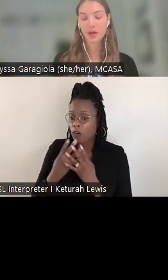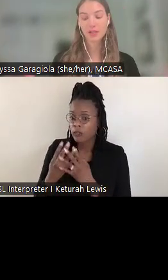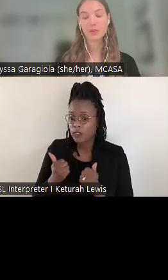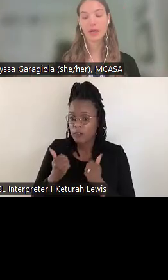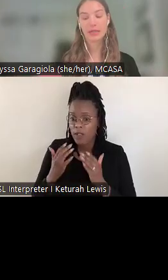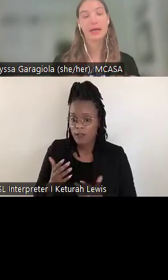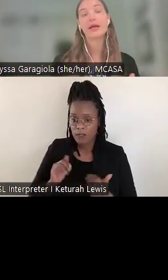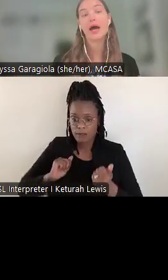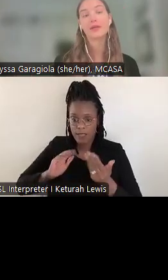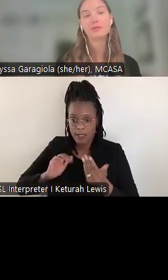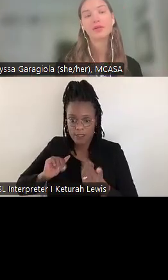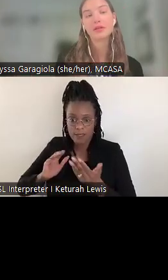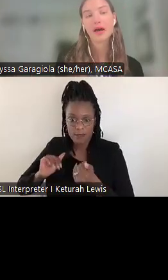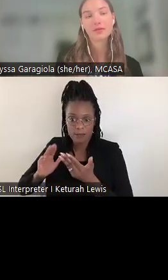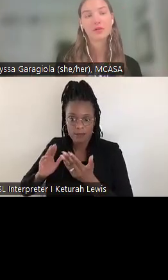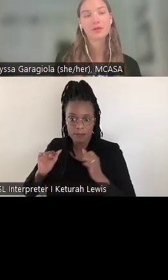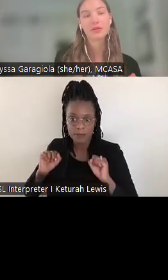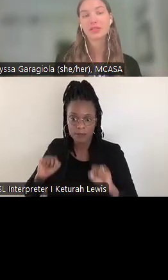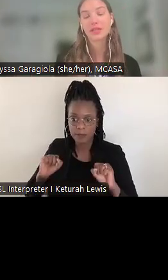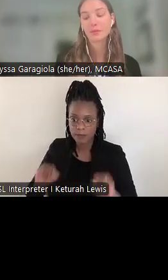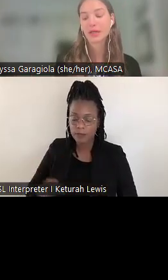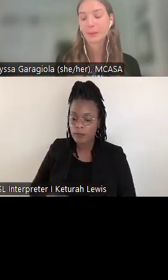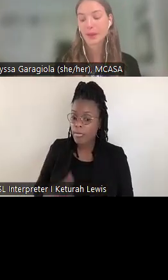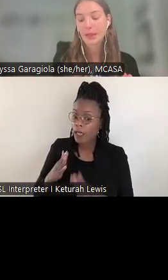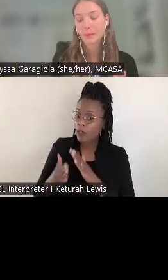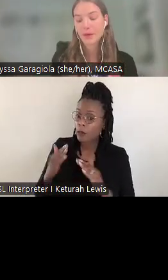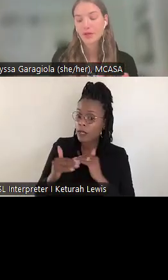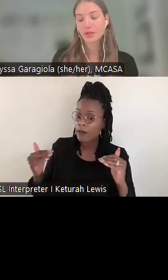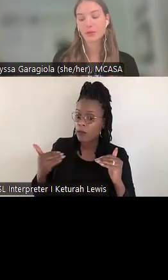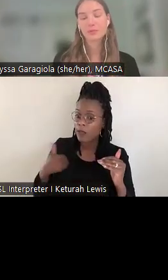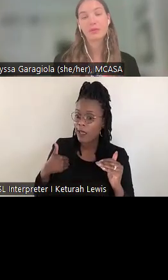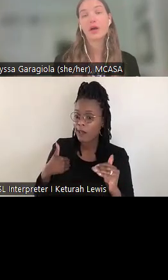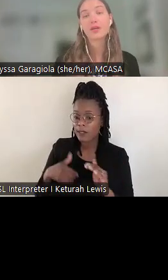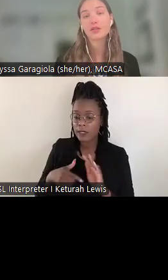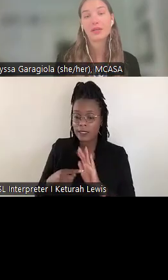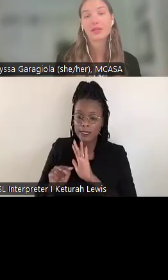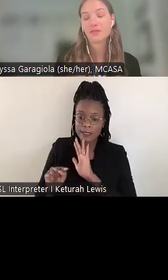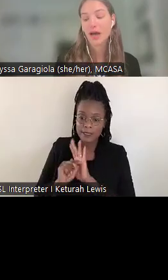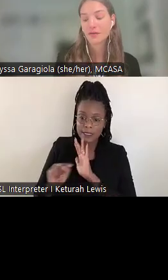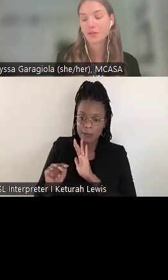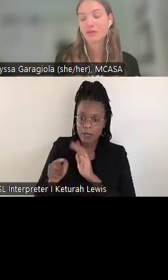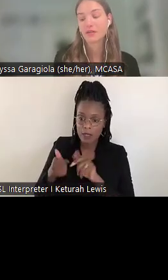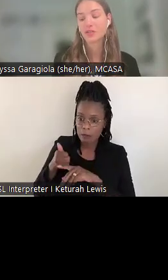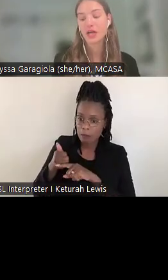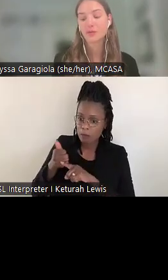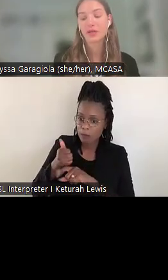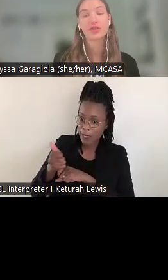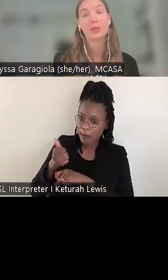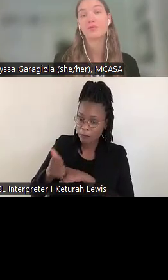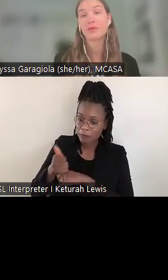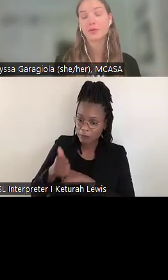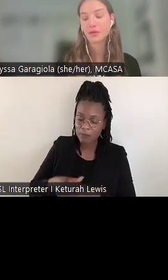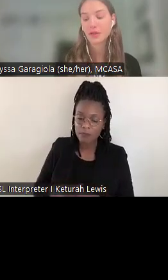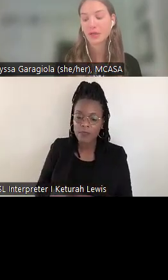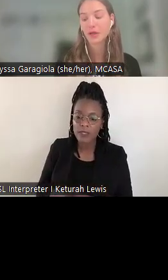face. So again, at the community level, there's stigma and blame. So Incarcerated survivors may face judgment and